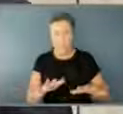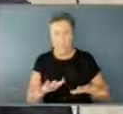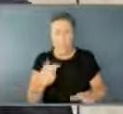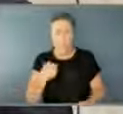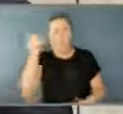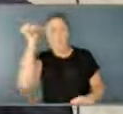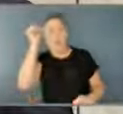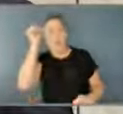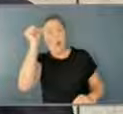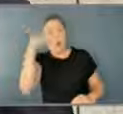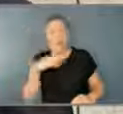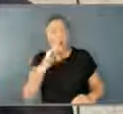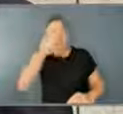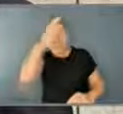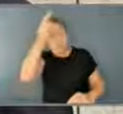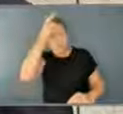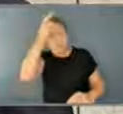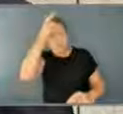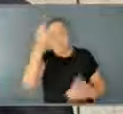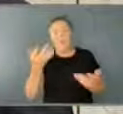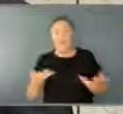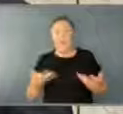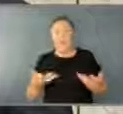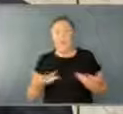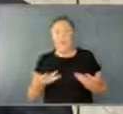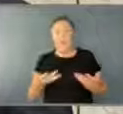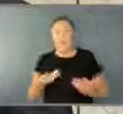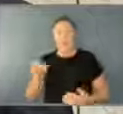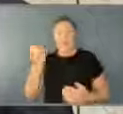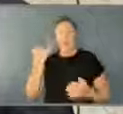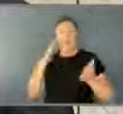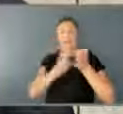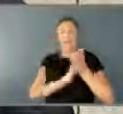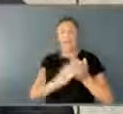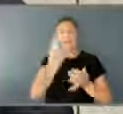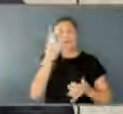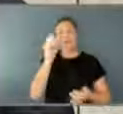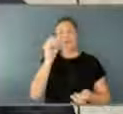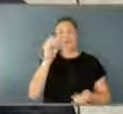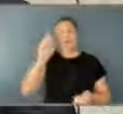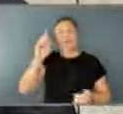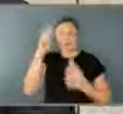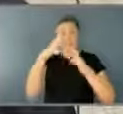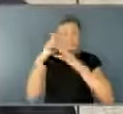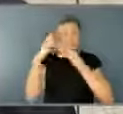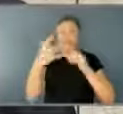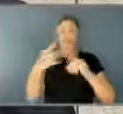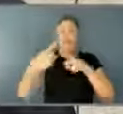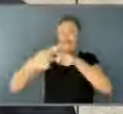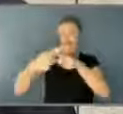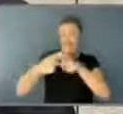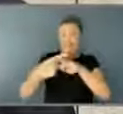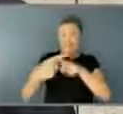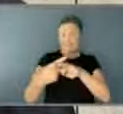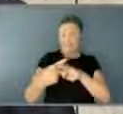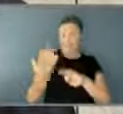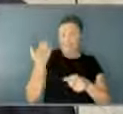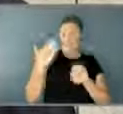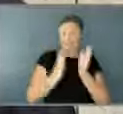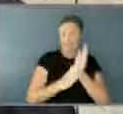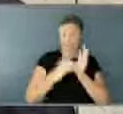Australia is facing to overseas. Last month, 30,000 people died in the UK because of COVID. In